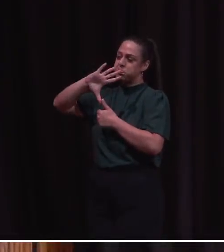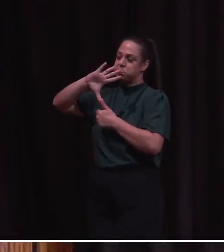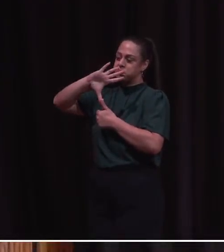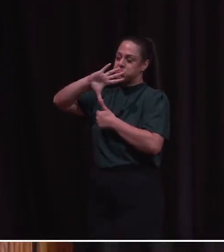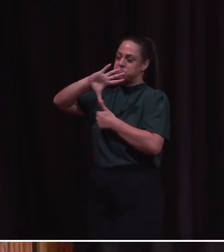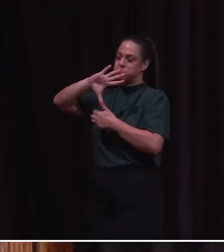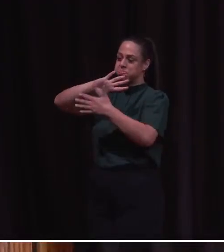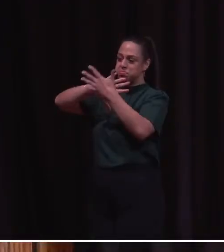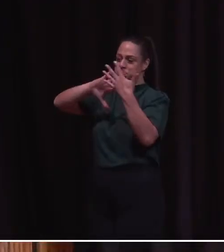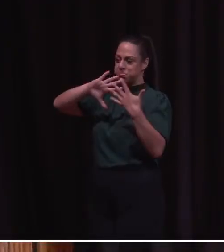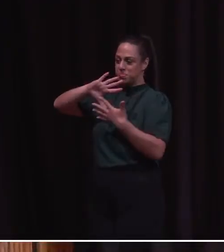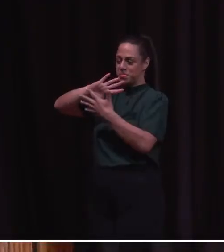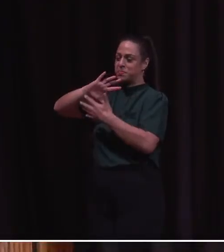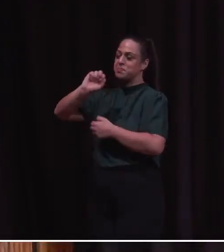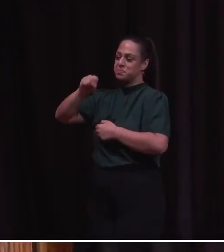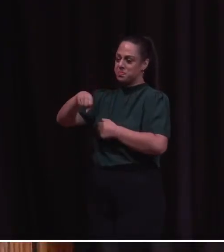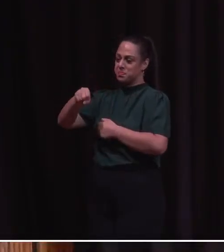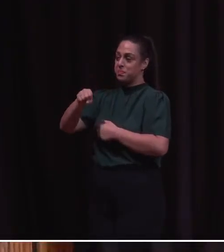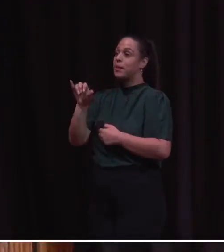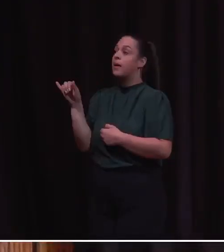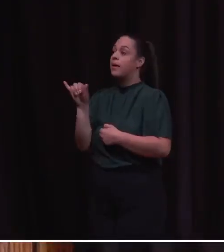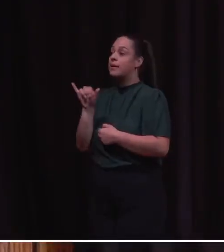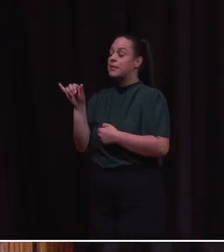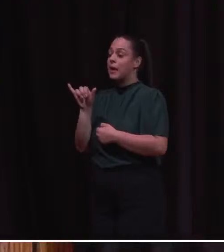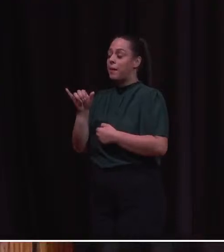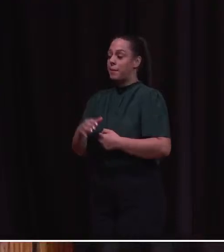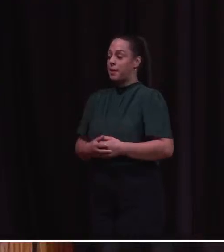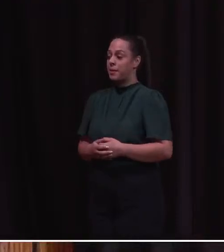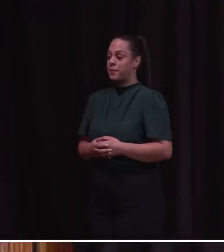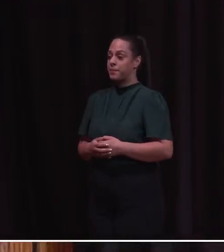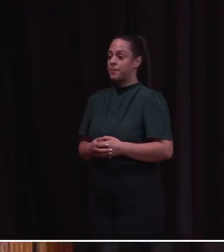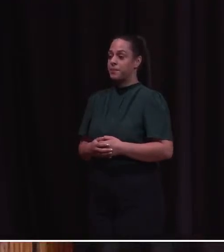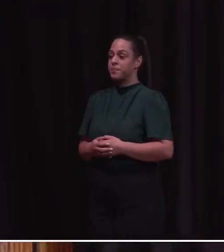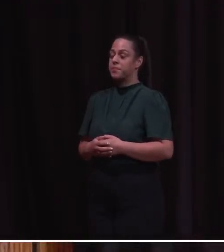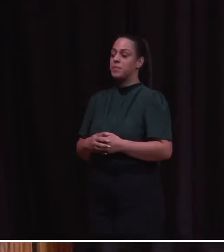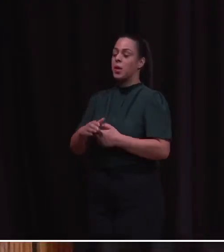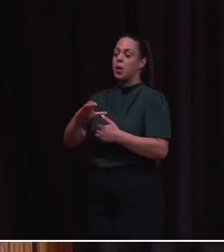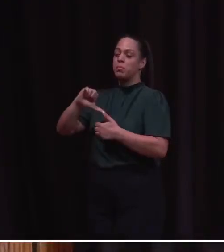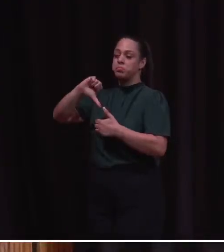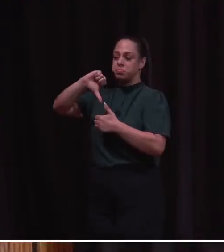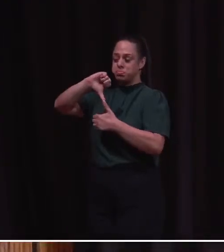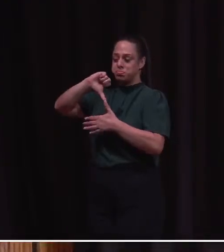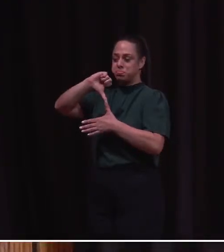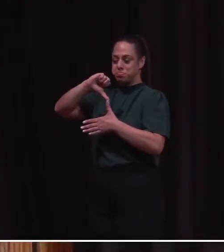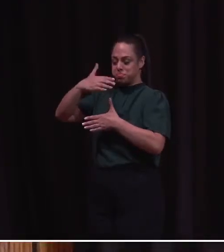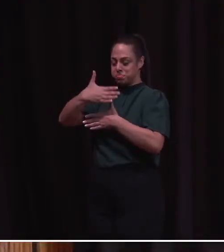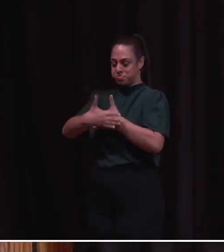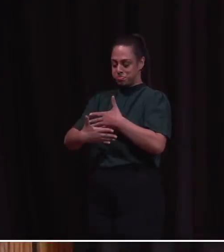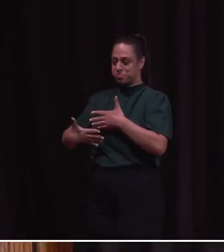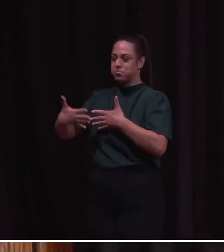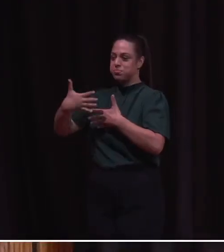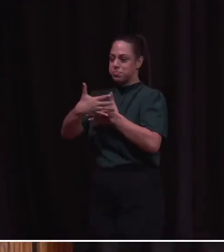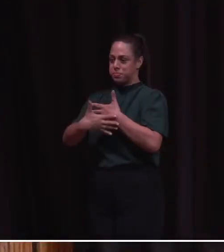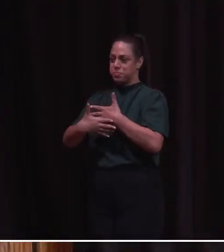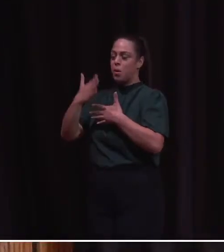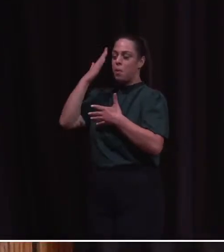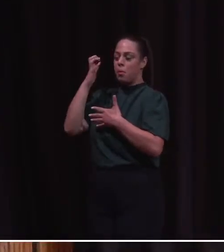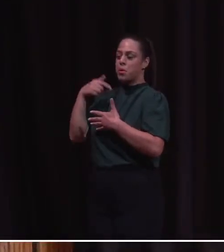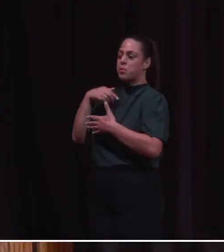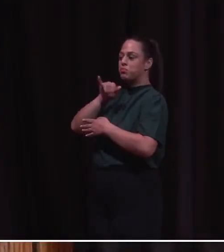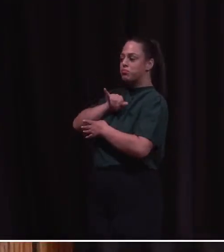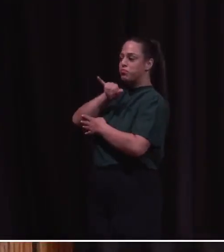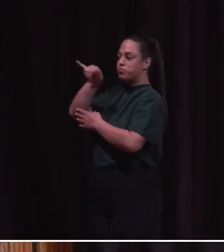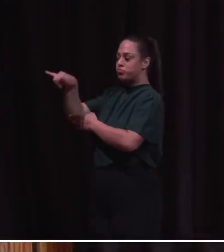and experience with South America, because I have been to Colombia, and